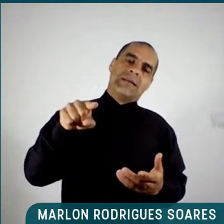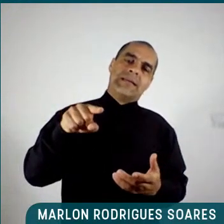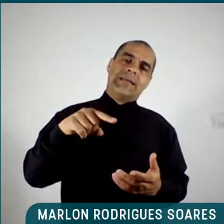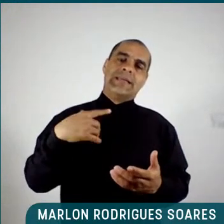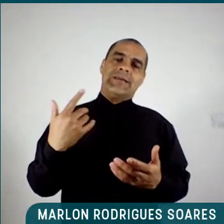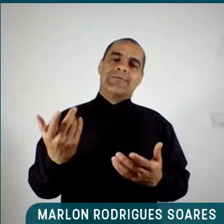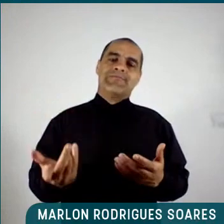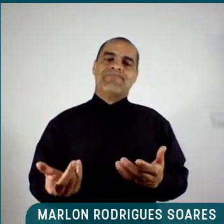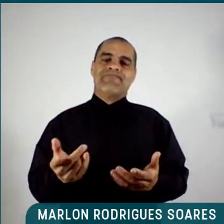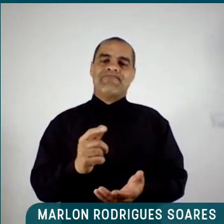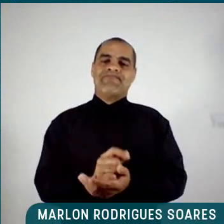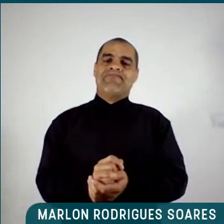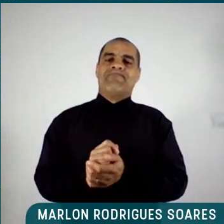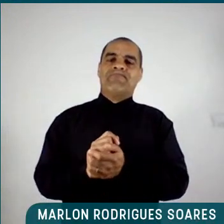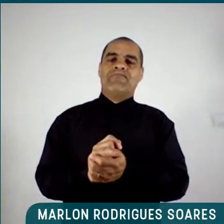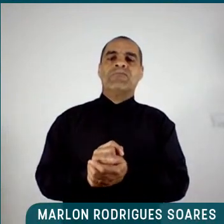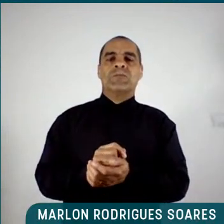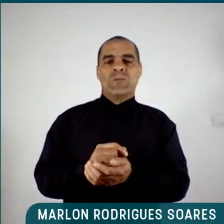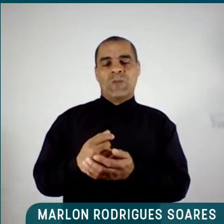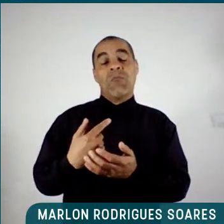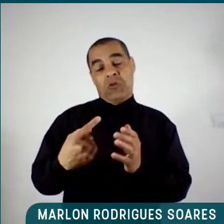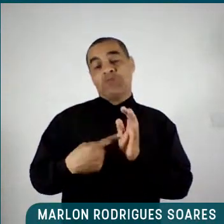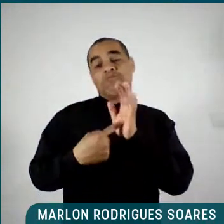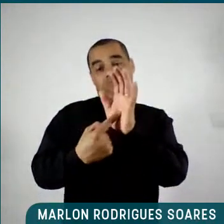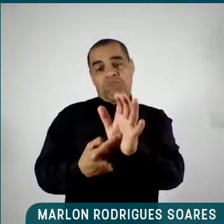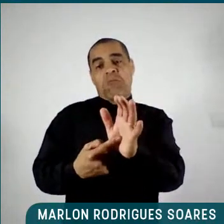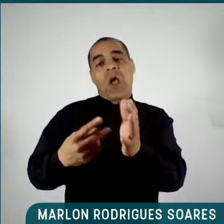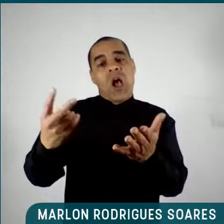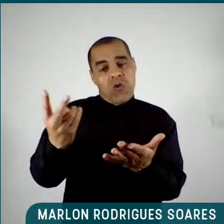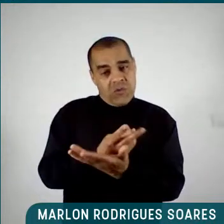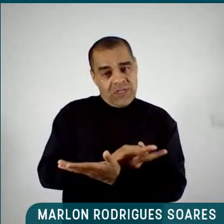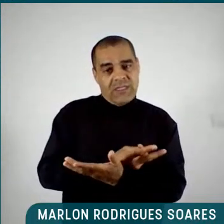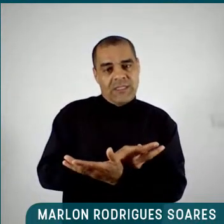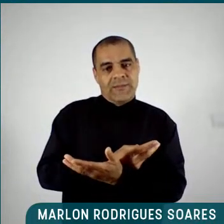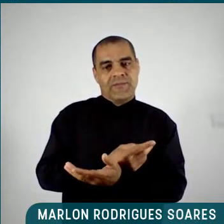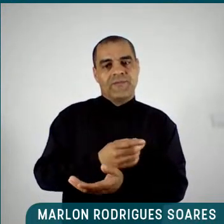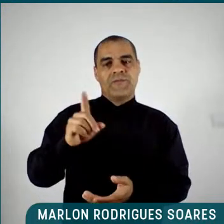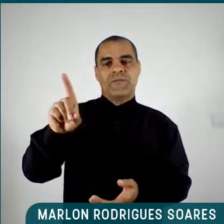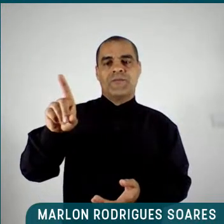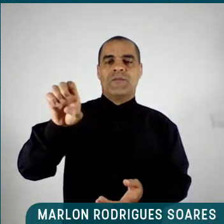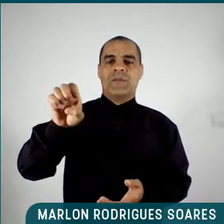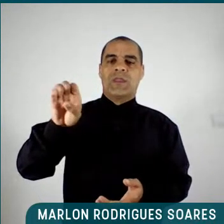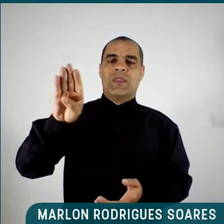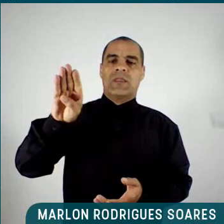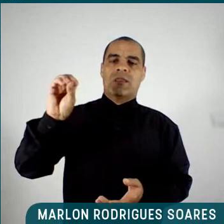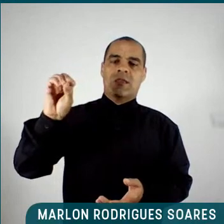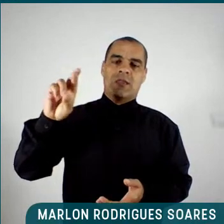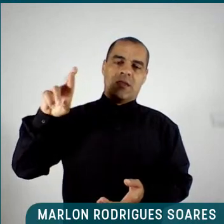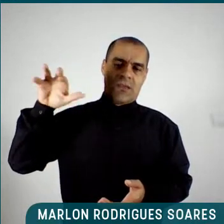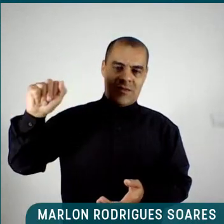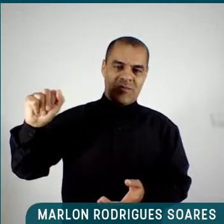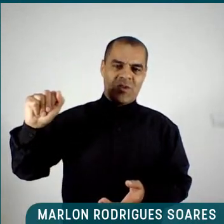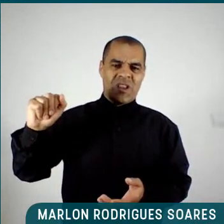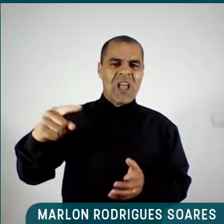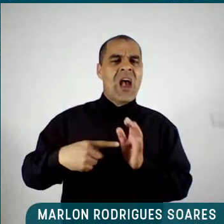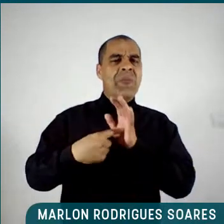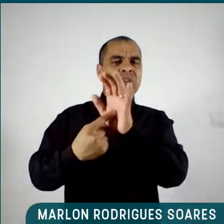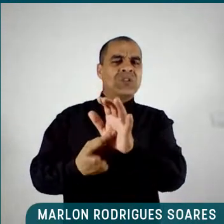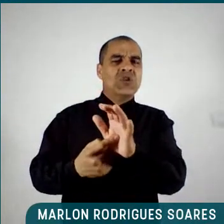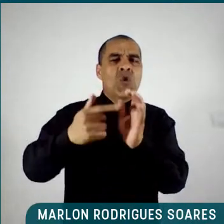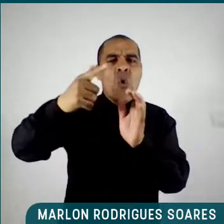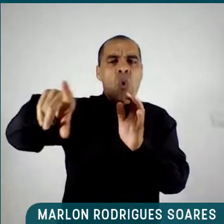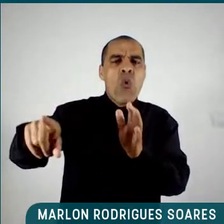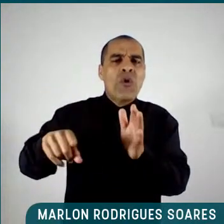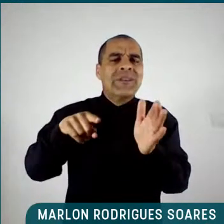violence is impacting the woman in terms of violence. So Deborah brought another issue that